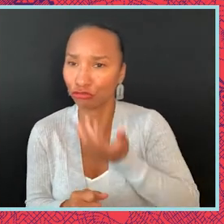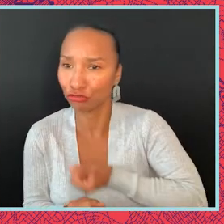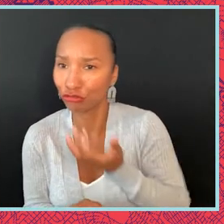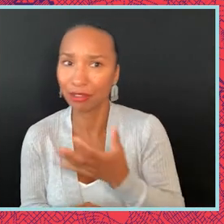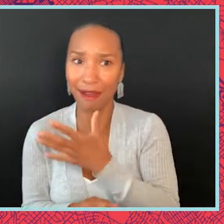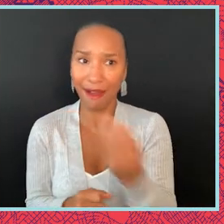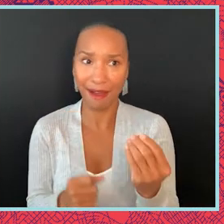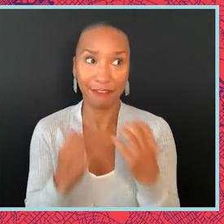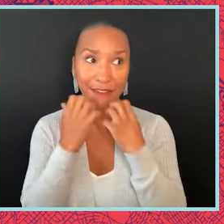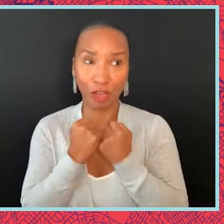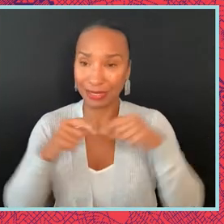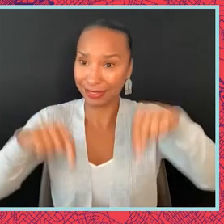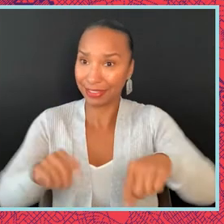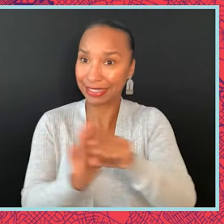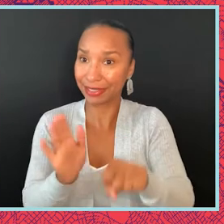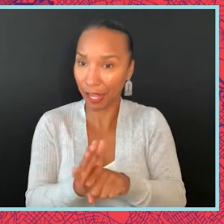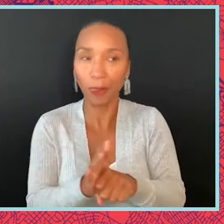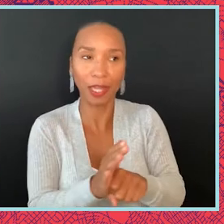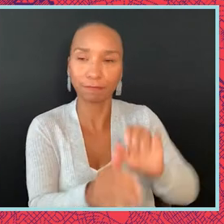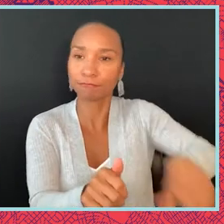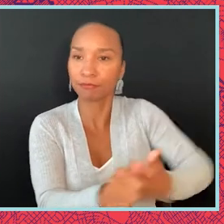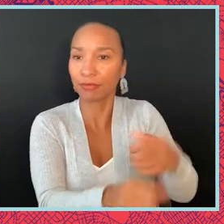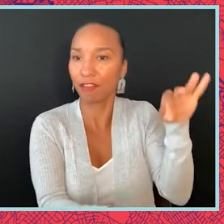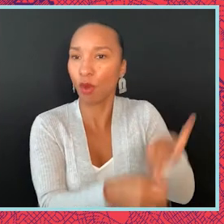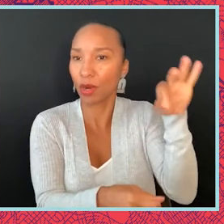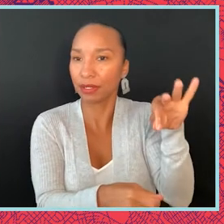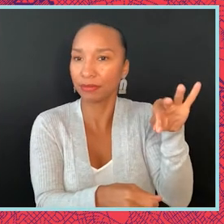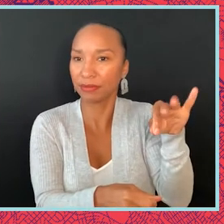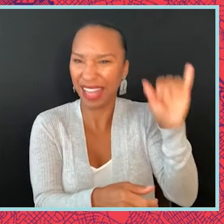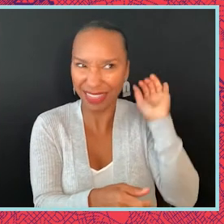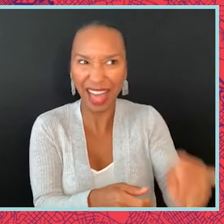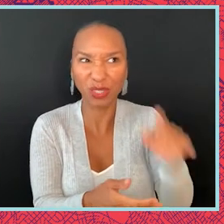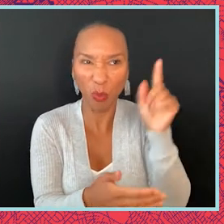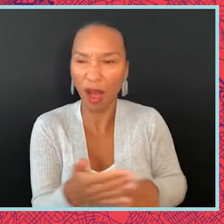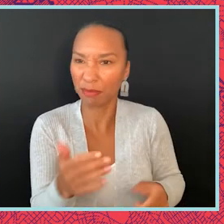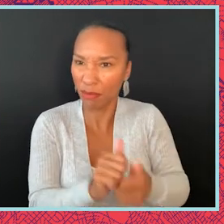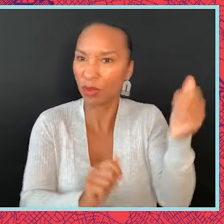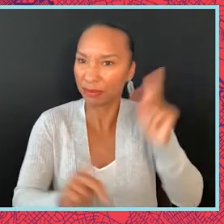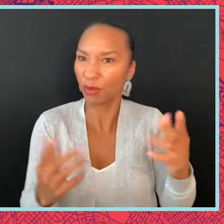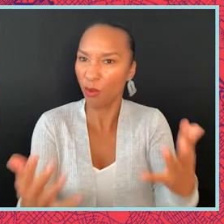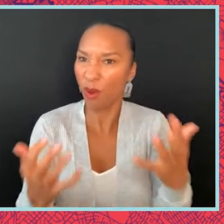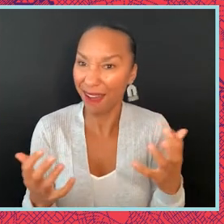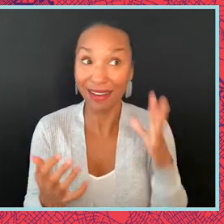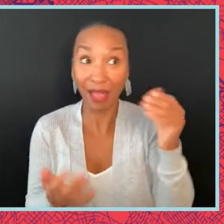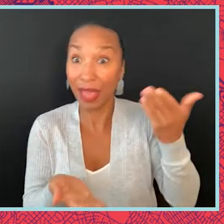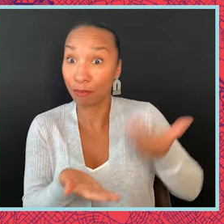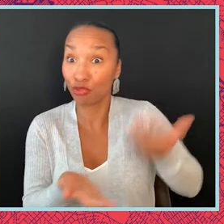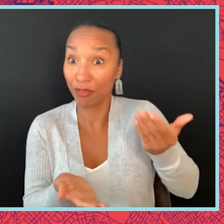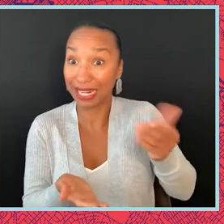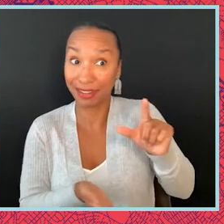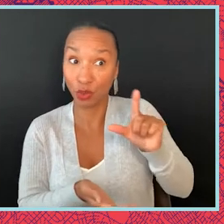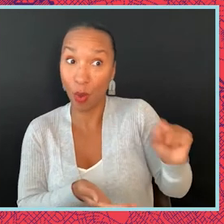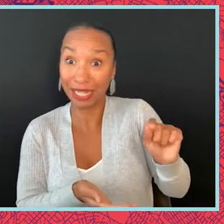state, is through the ballot box, because that's what a majority of people actually want. And they demonstrate that